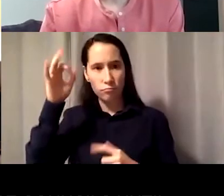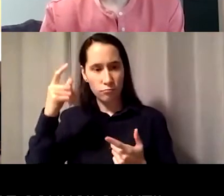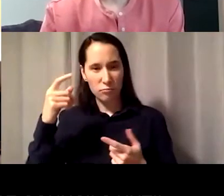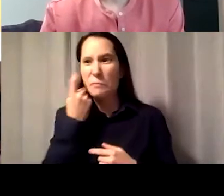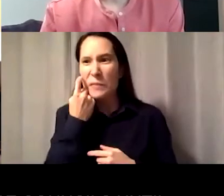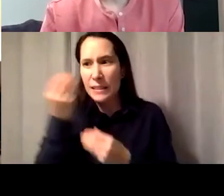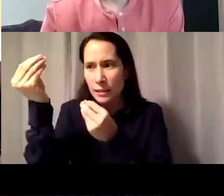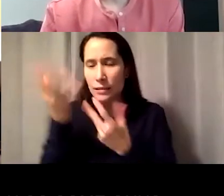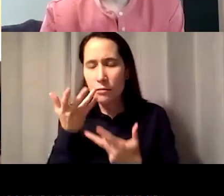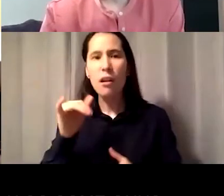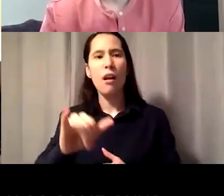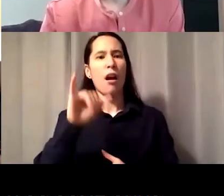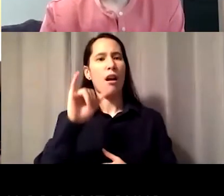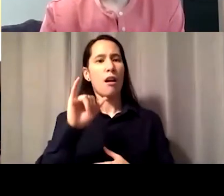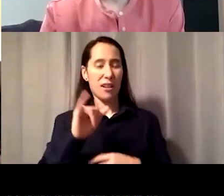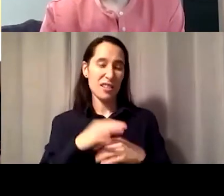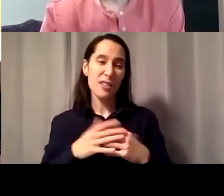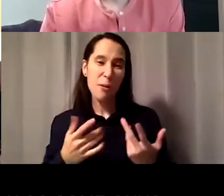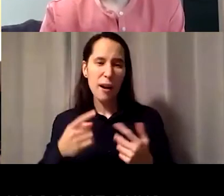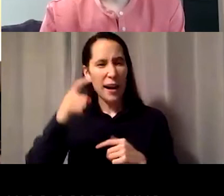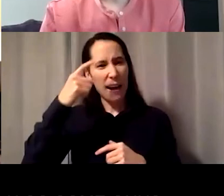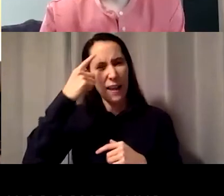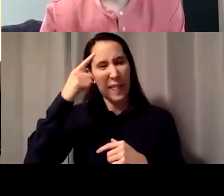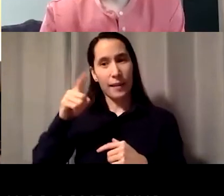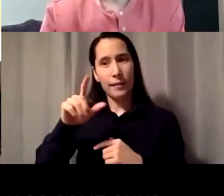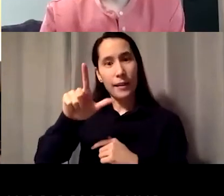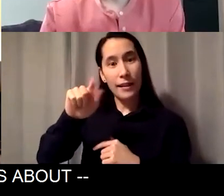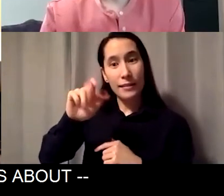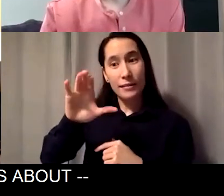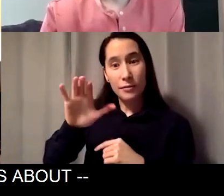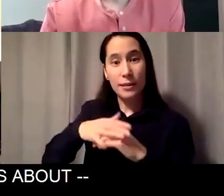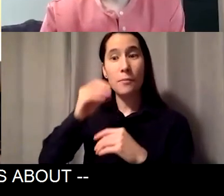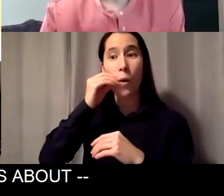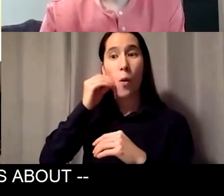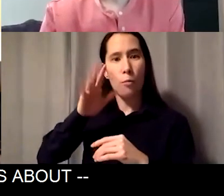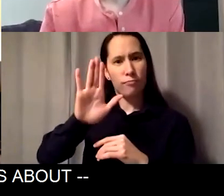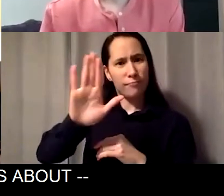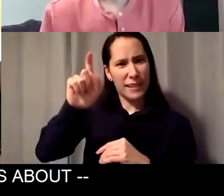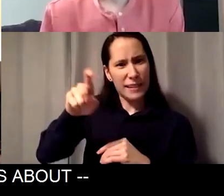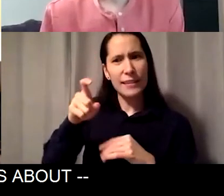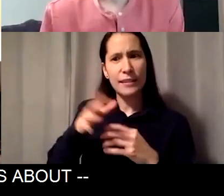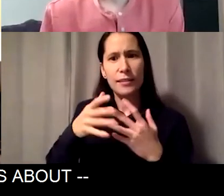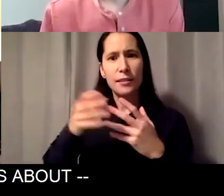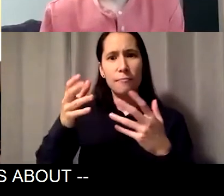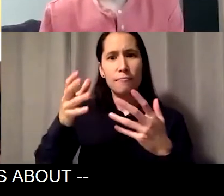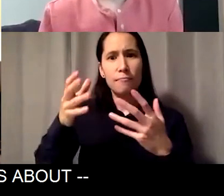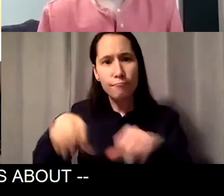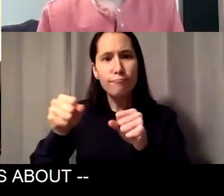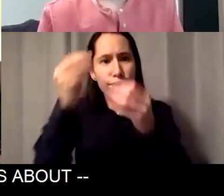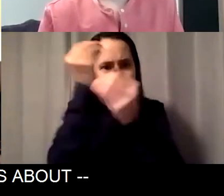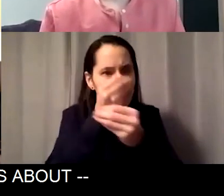So, you know, I think there needs to be also some onus on the long-term care facilities about, and just in general, the government